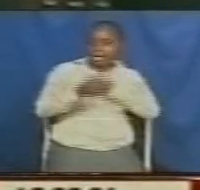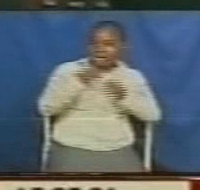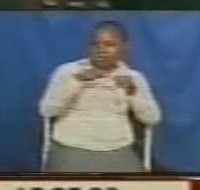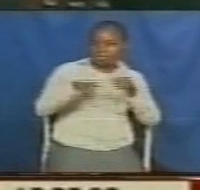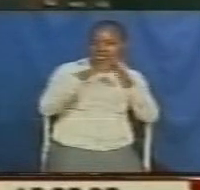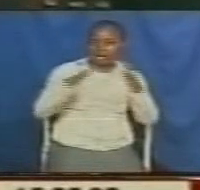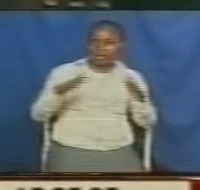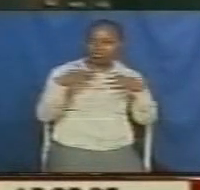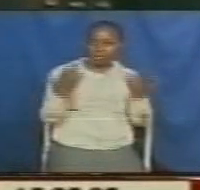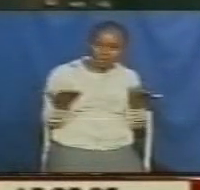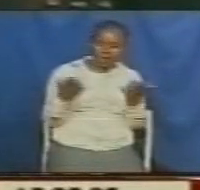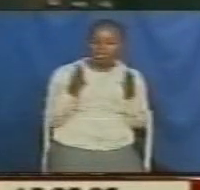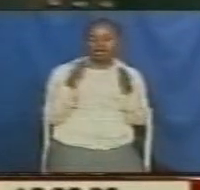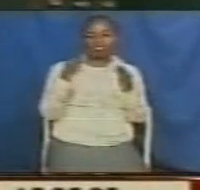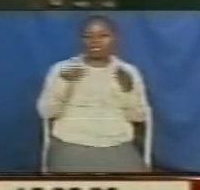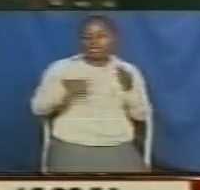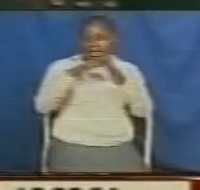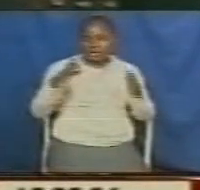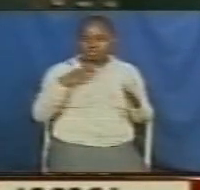or of its committees,